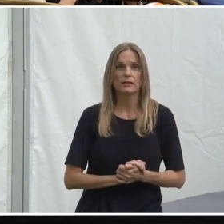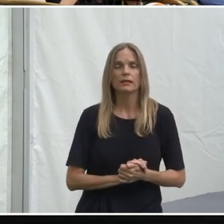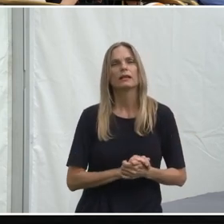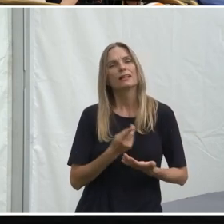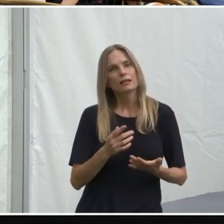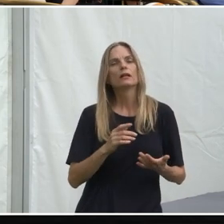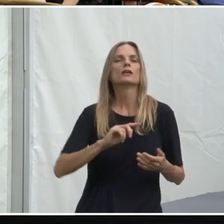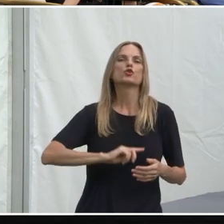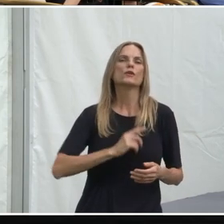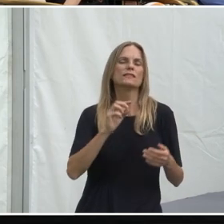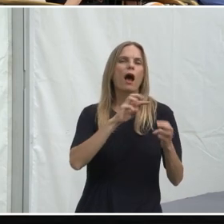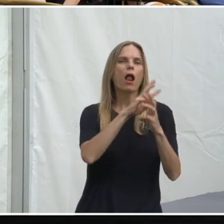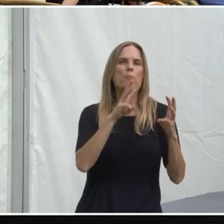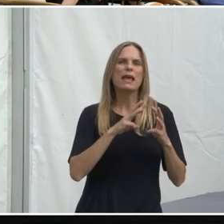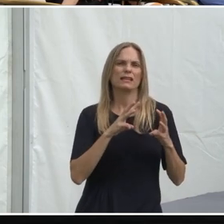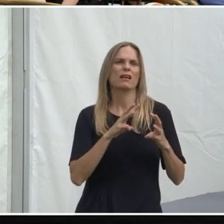of social media,